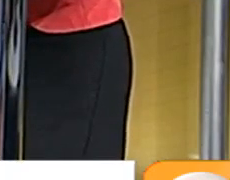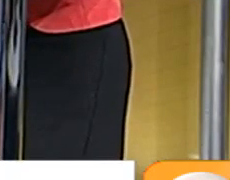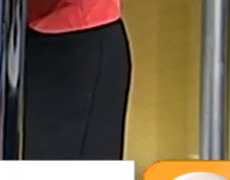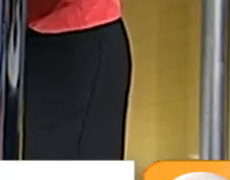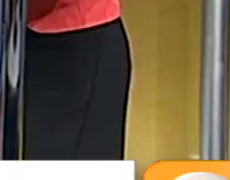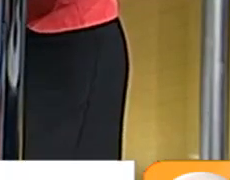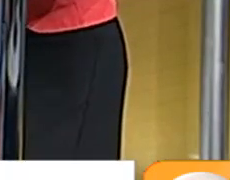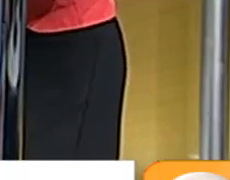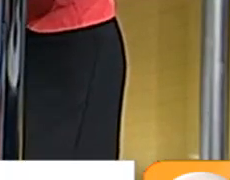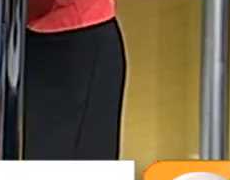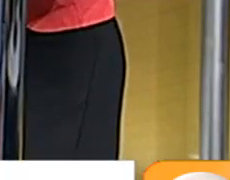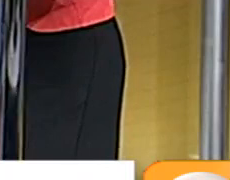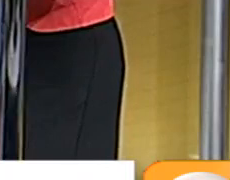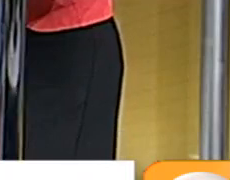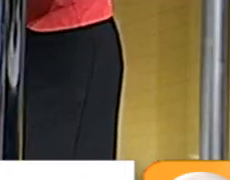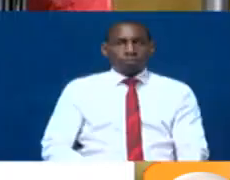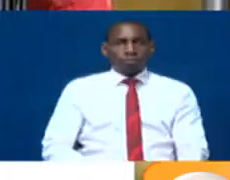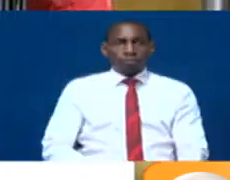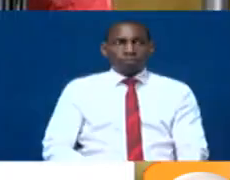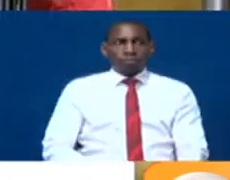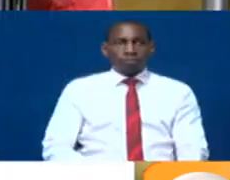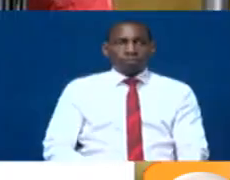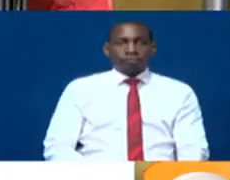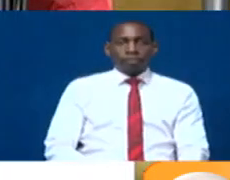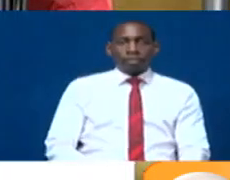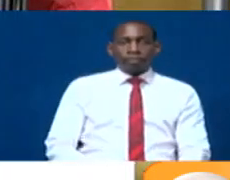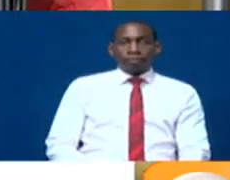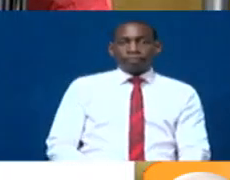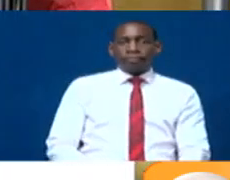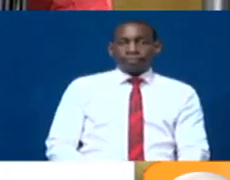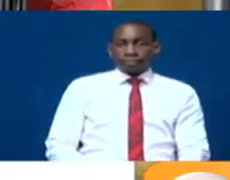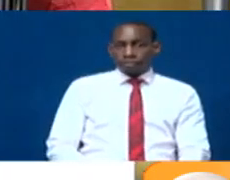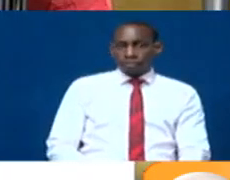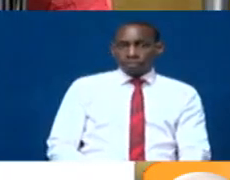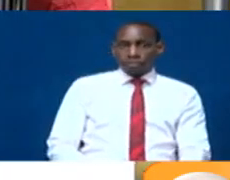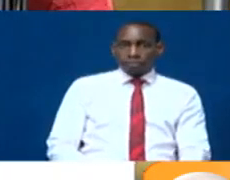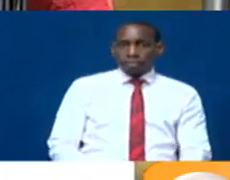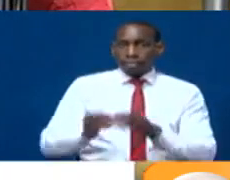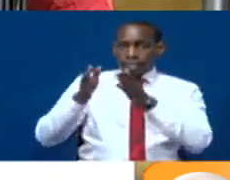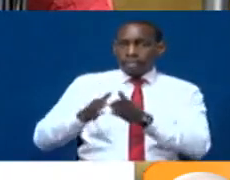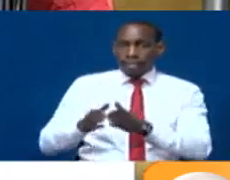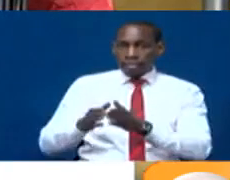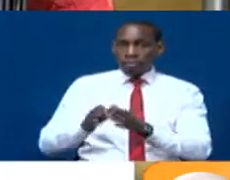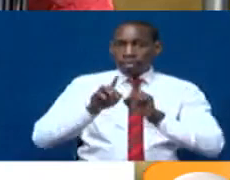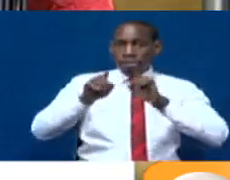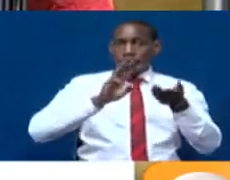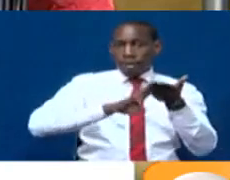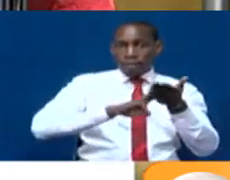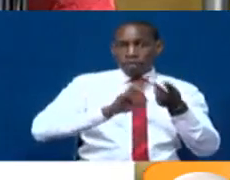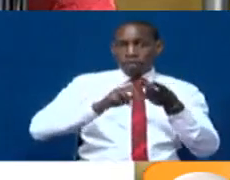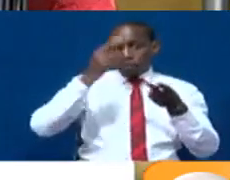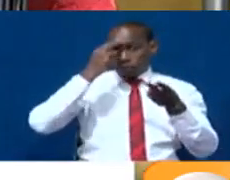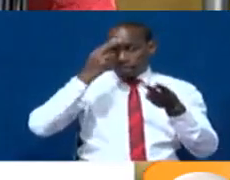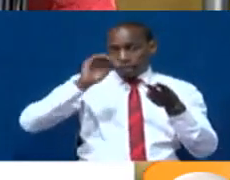9th polls, accusing the electoral body of laxity with just 60 days to go. The leaders who toured Migori and